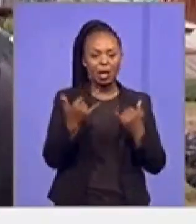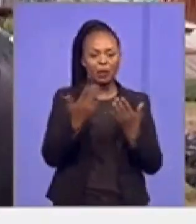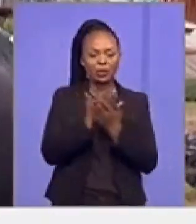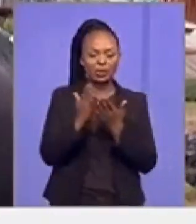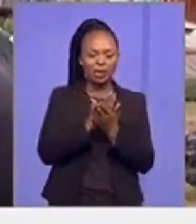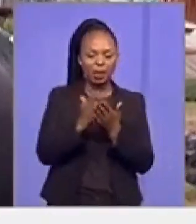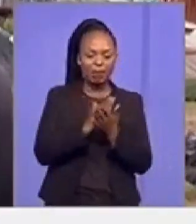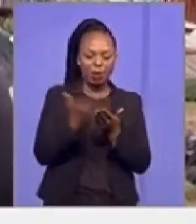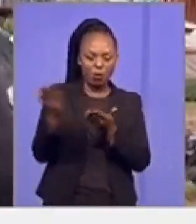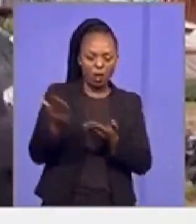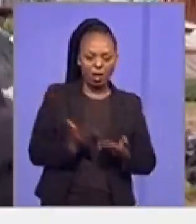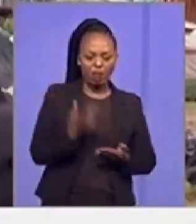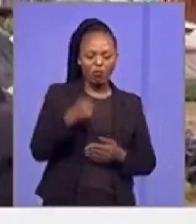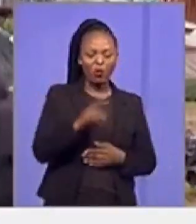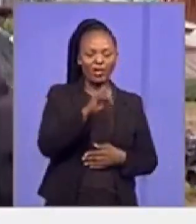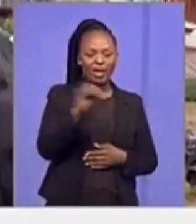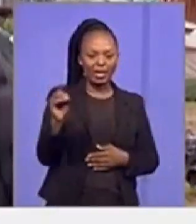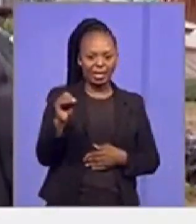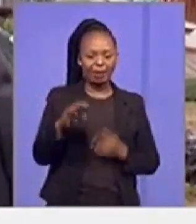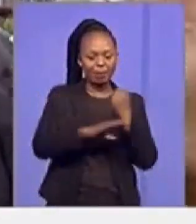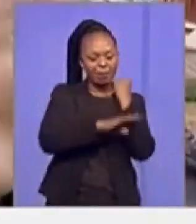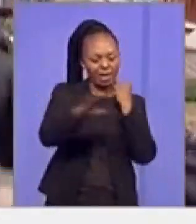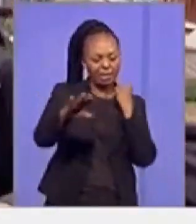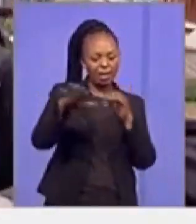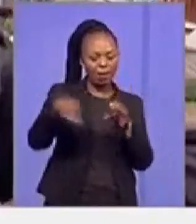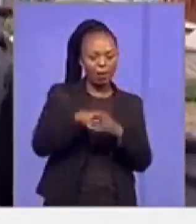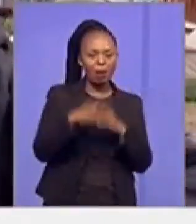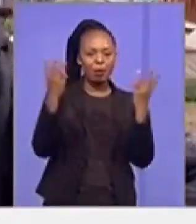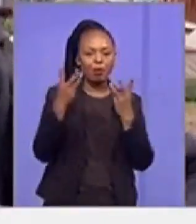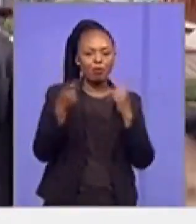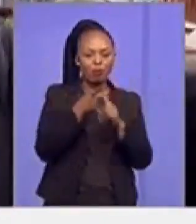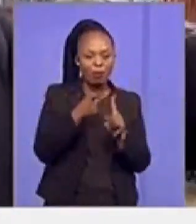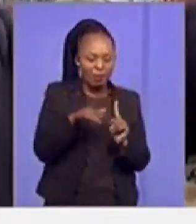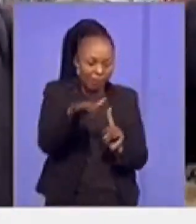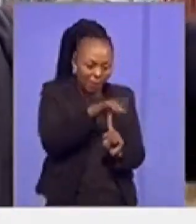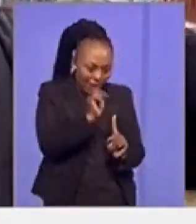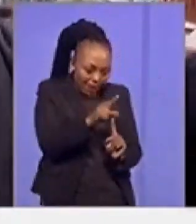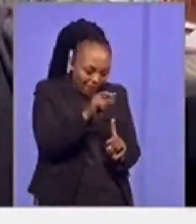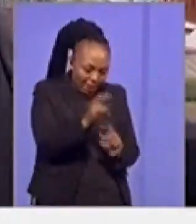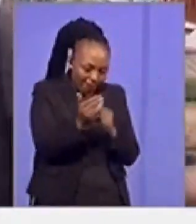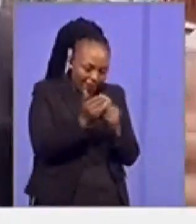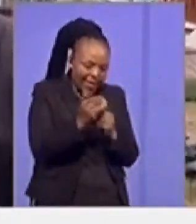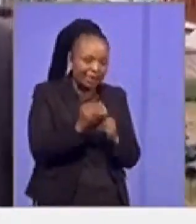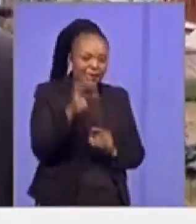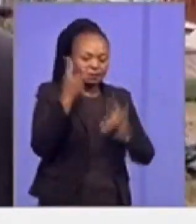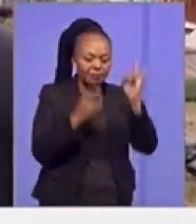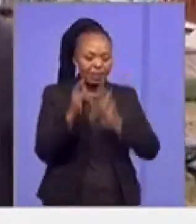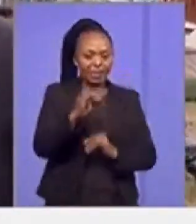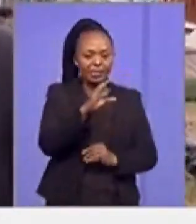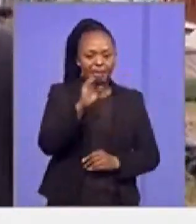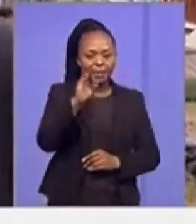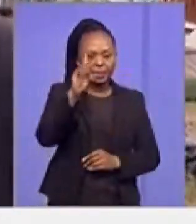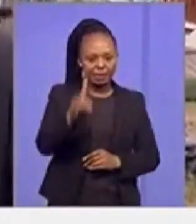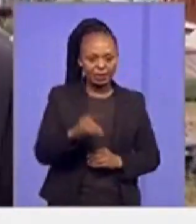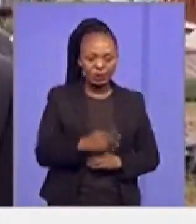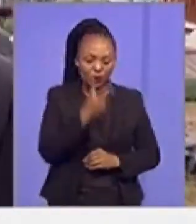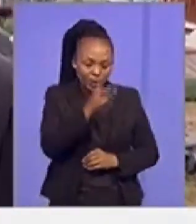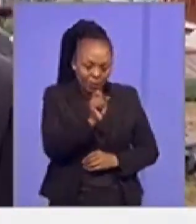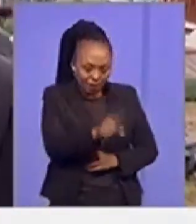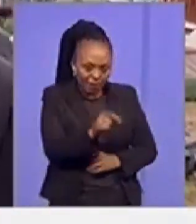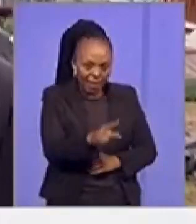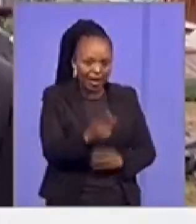for 300 beds, and it has to accommodate people from the Atlantic seaboard right through to the CBD. As you can see around you here, you